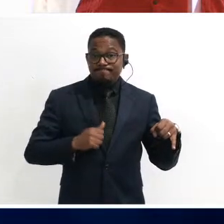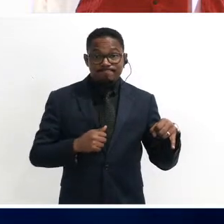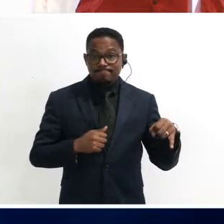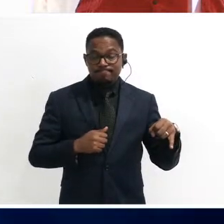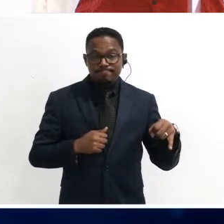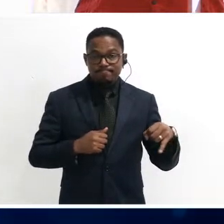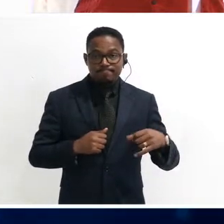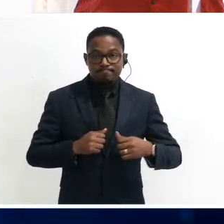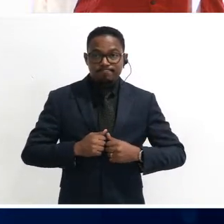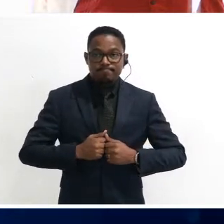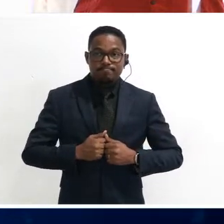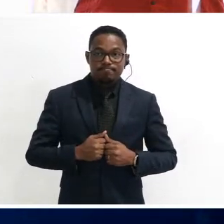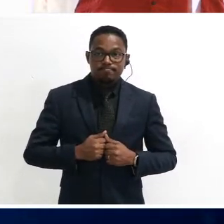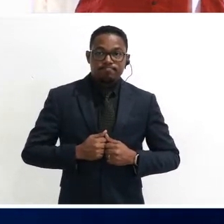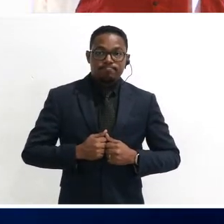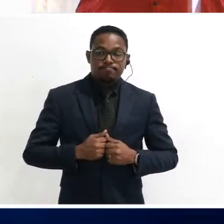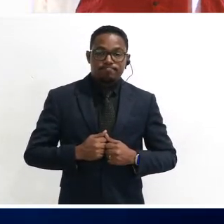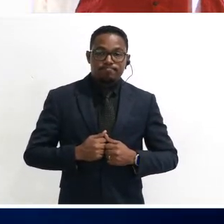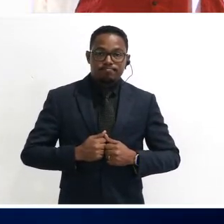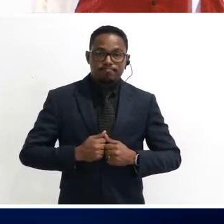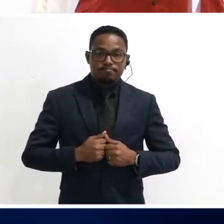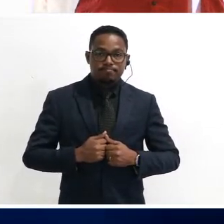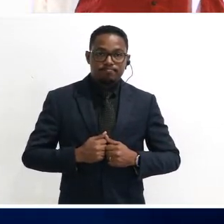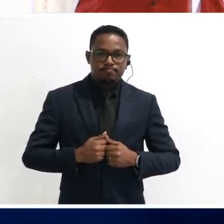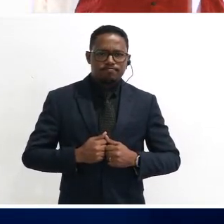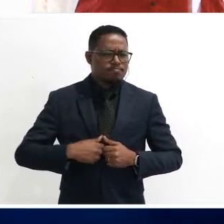This is just an example.